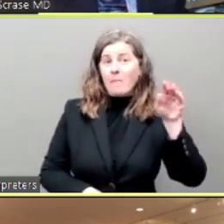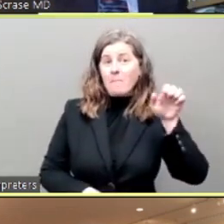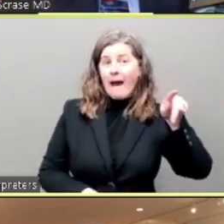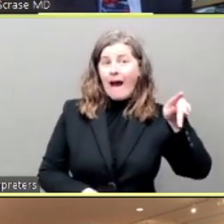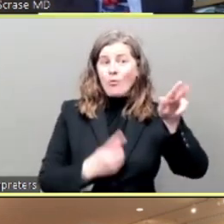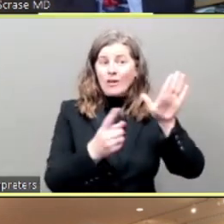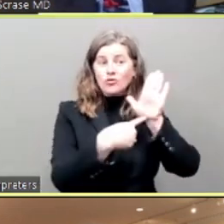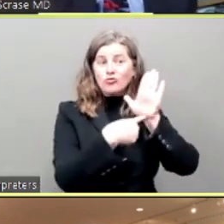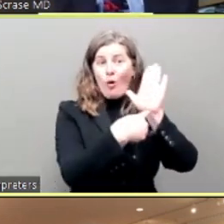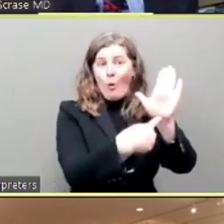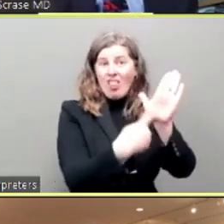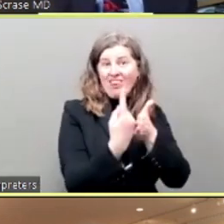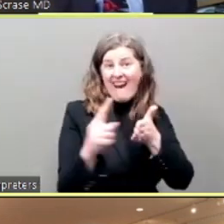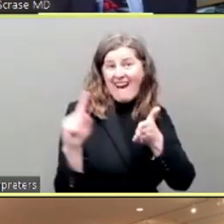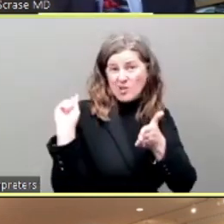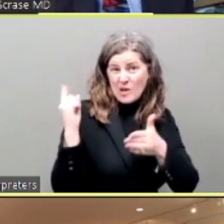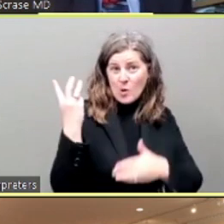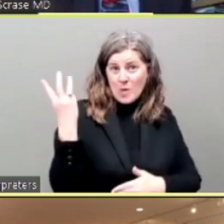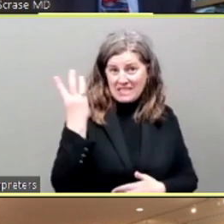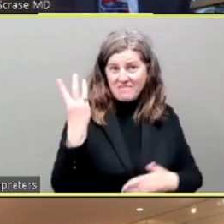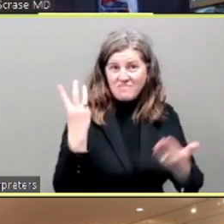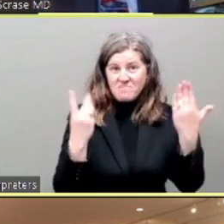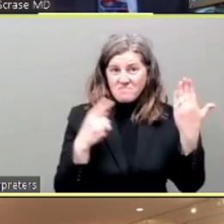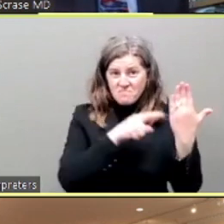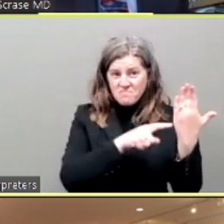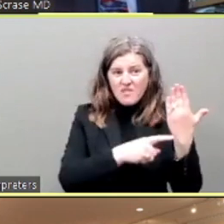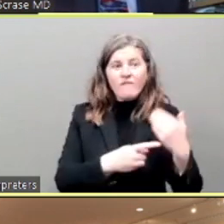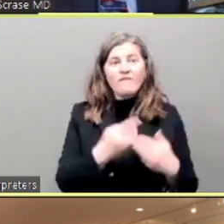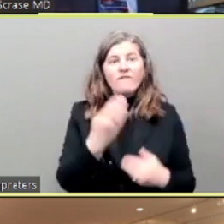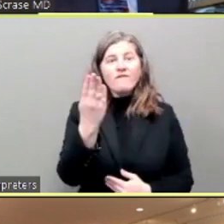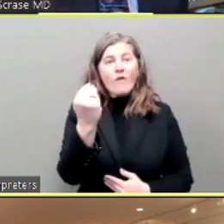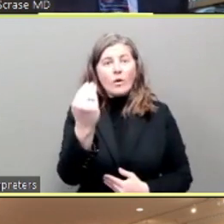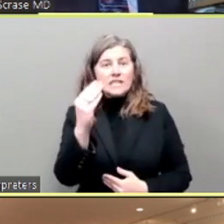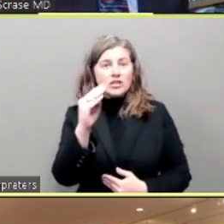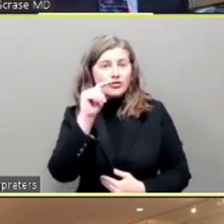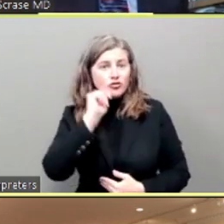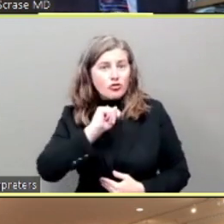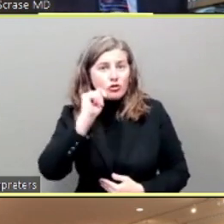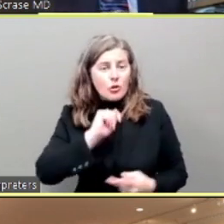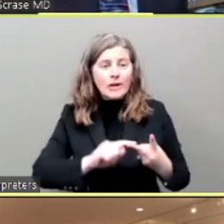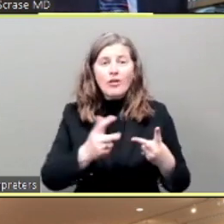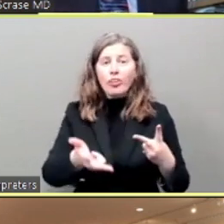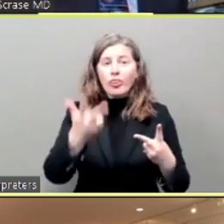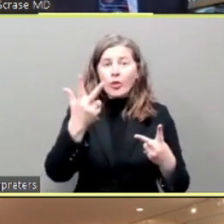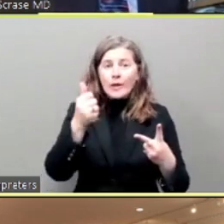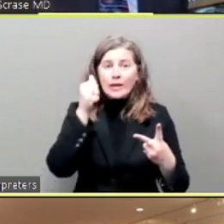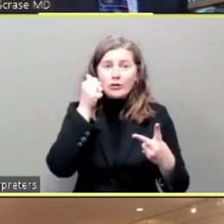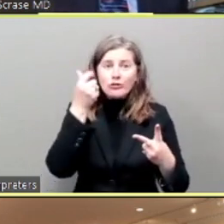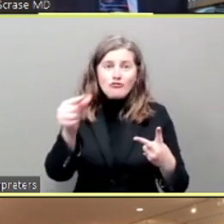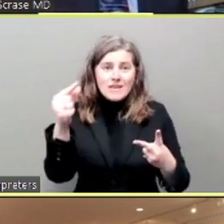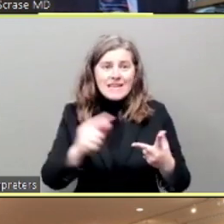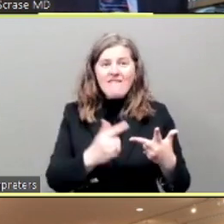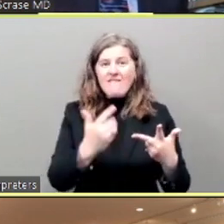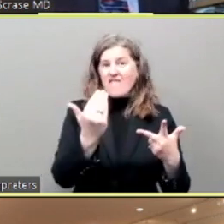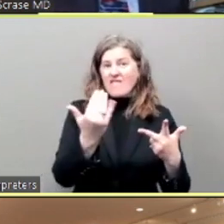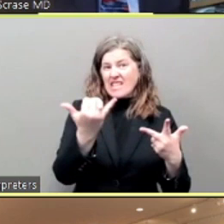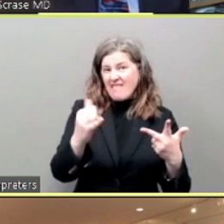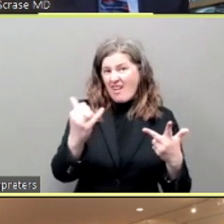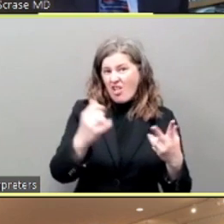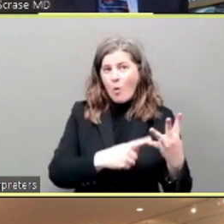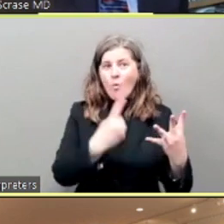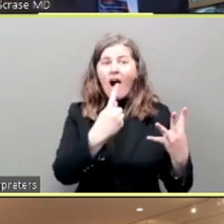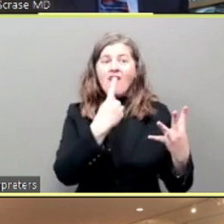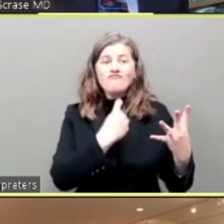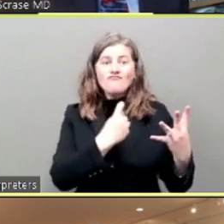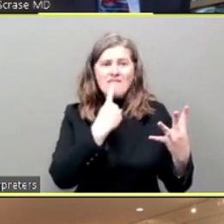released last Wednesday. We had 14 turquoise counties, 3 green, 15 yellow, 1 red. There